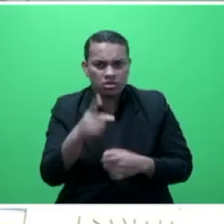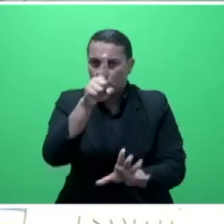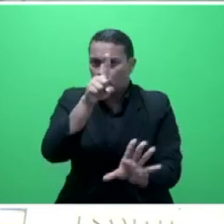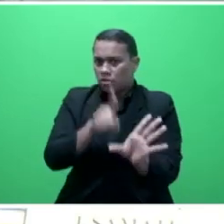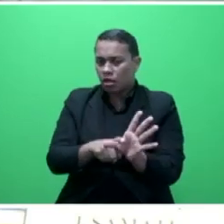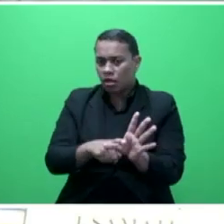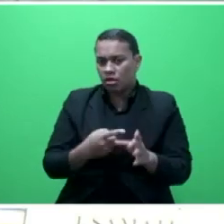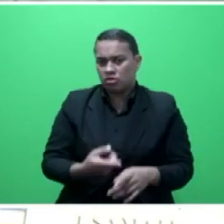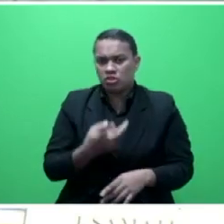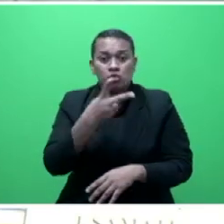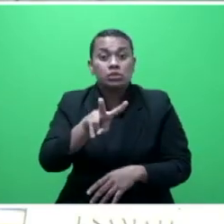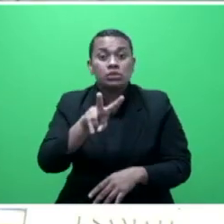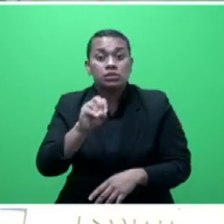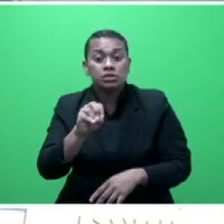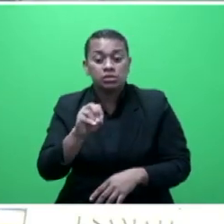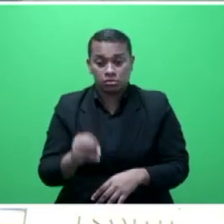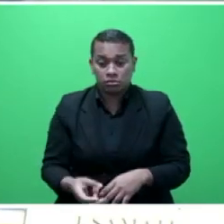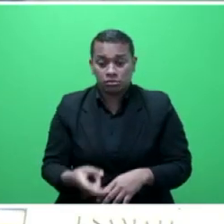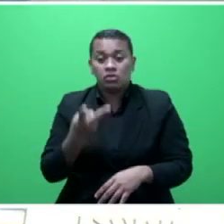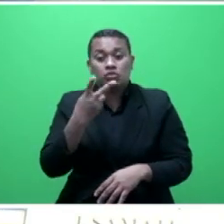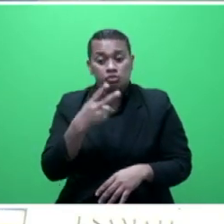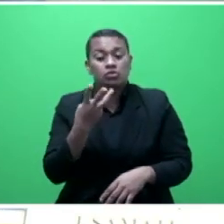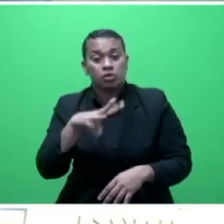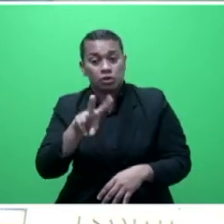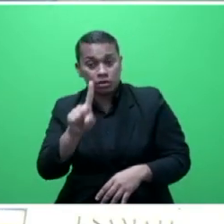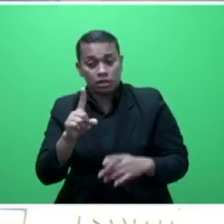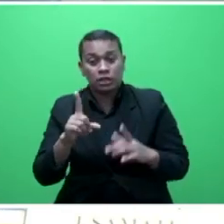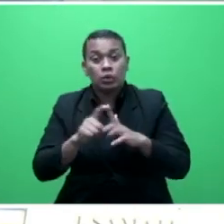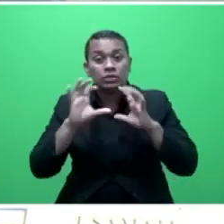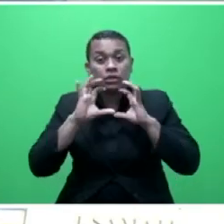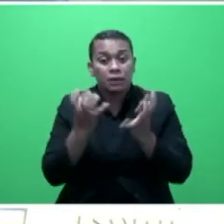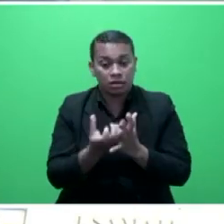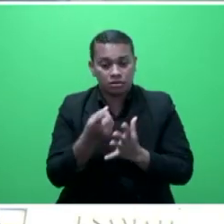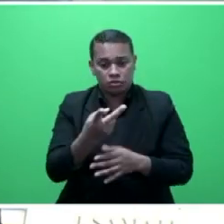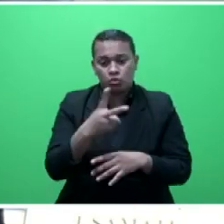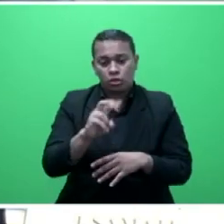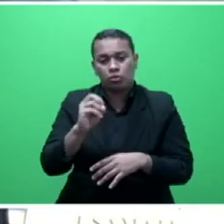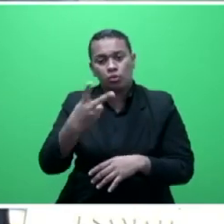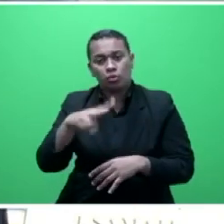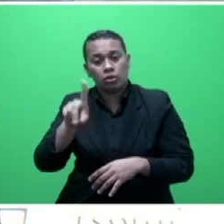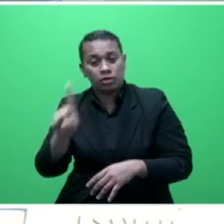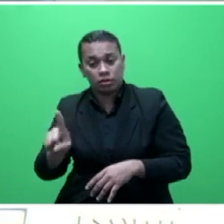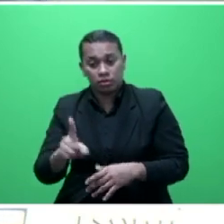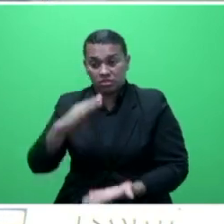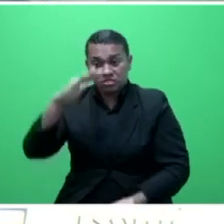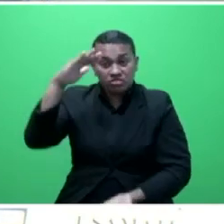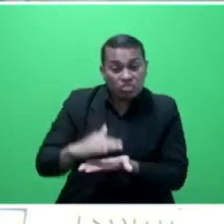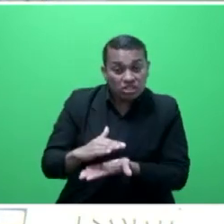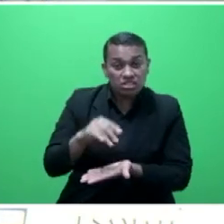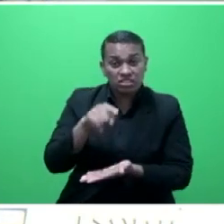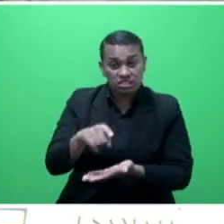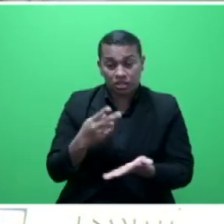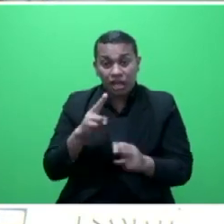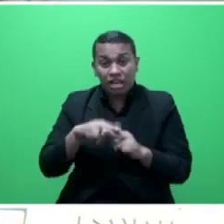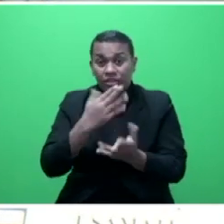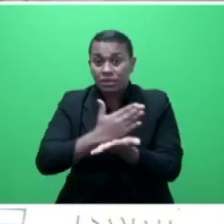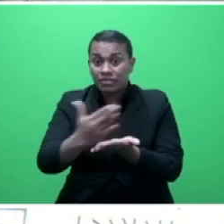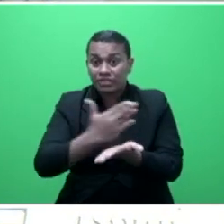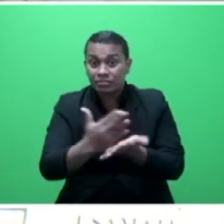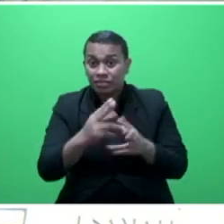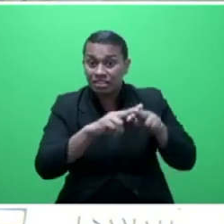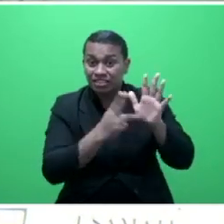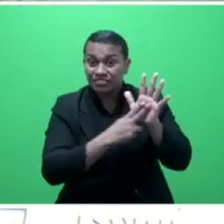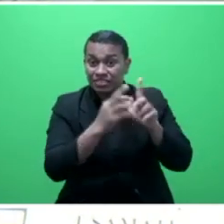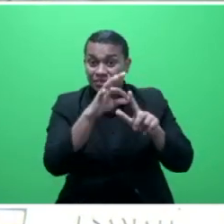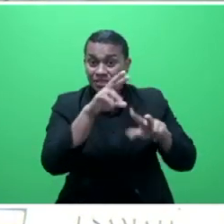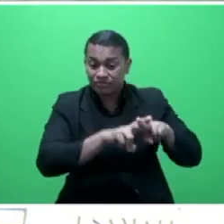December 2021. The reduction of mandatory employer and employee FNPF contributions to 5% will